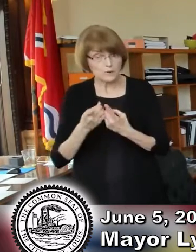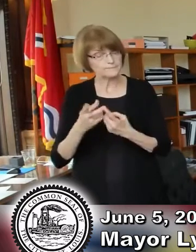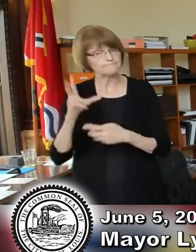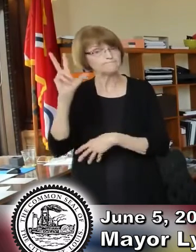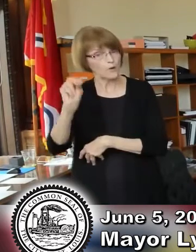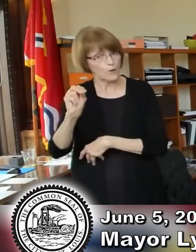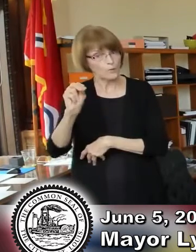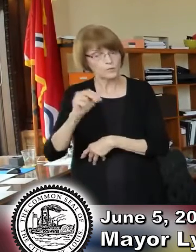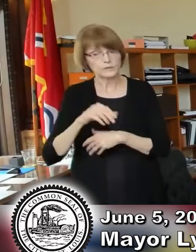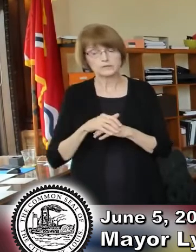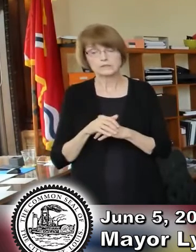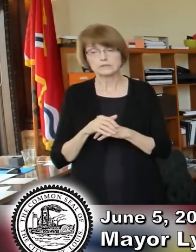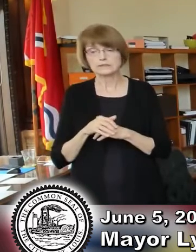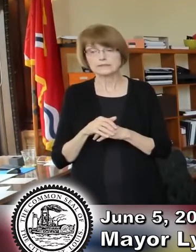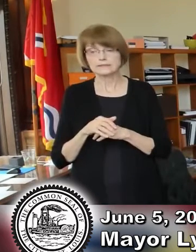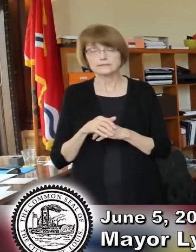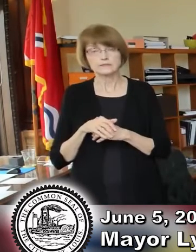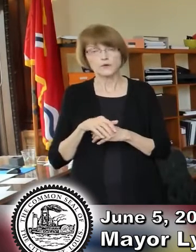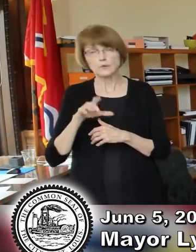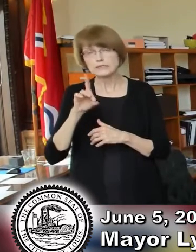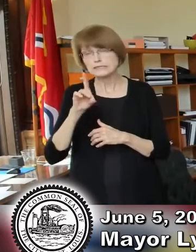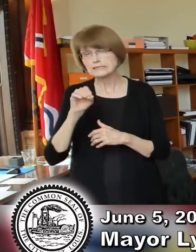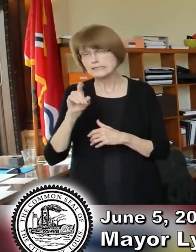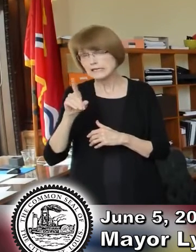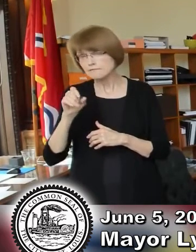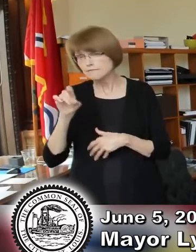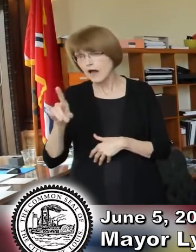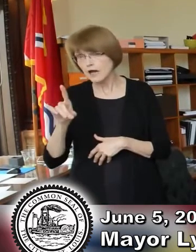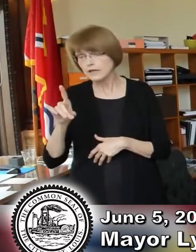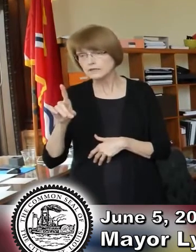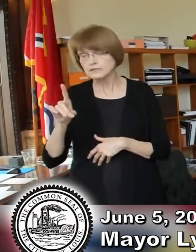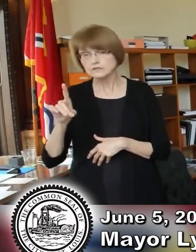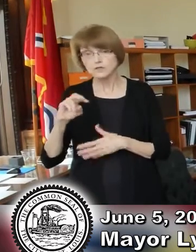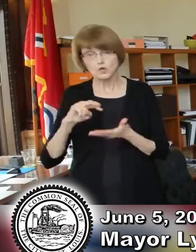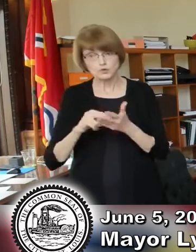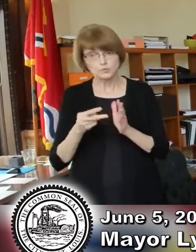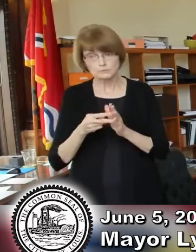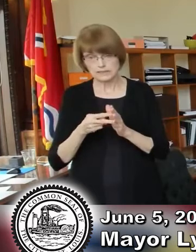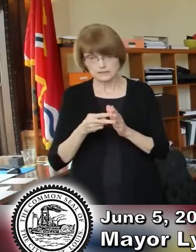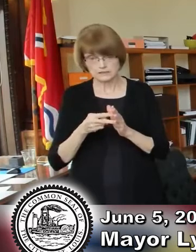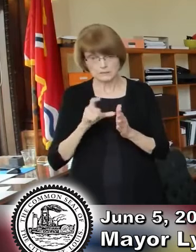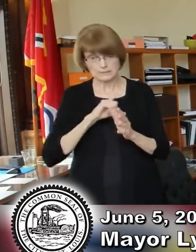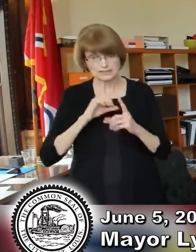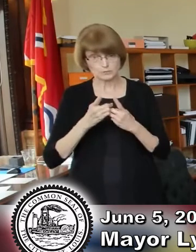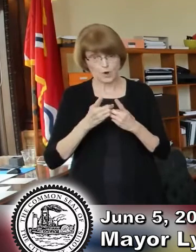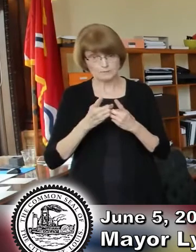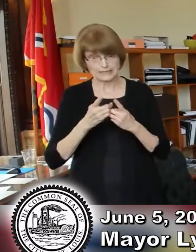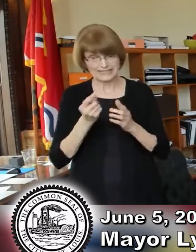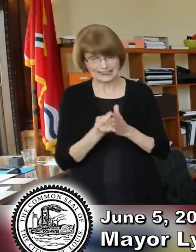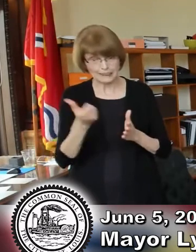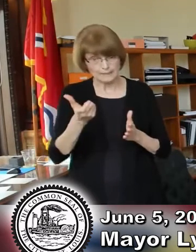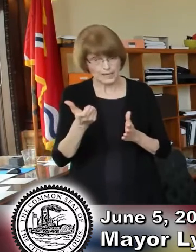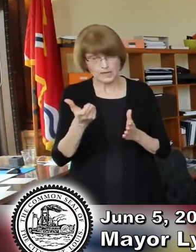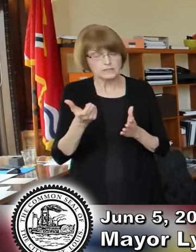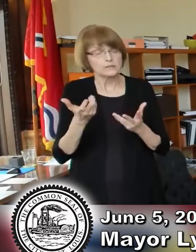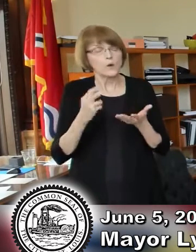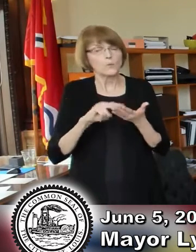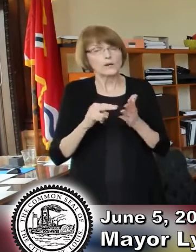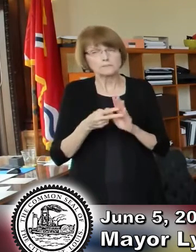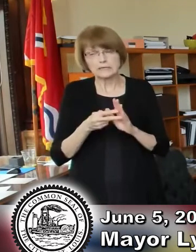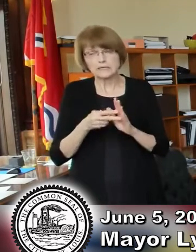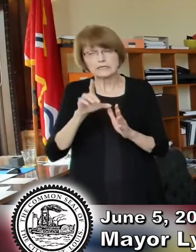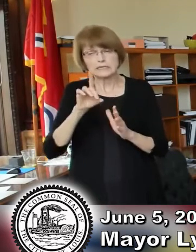by defunding, I'm not certain if you mean eliminating the police department, or I don't really know